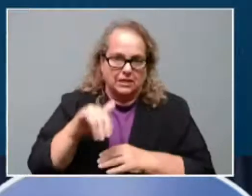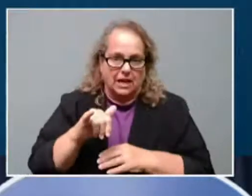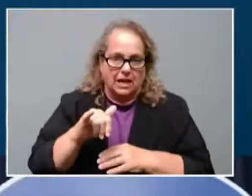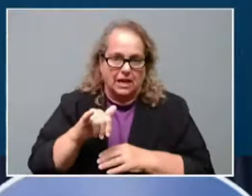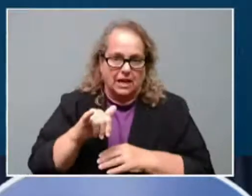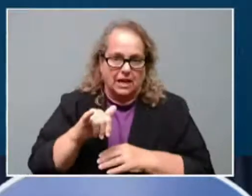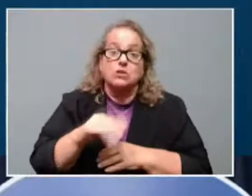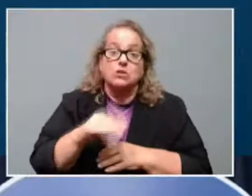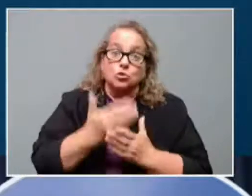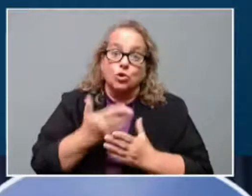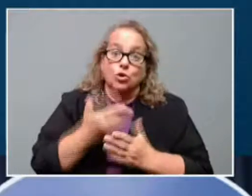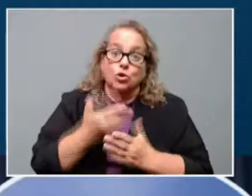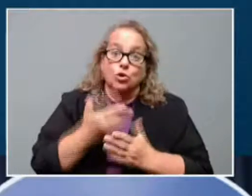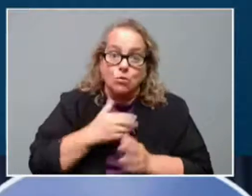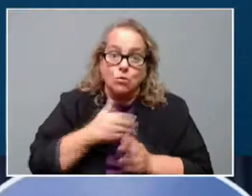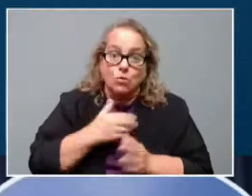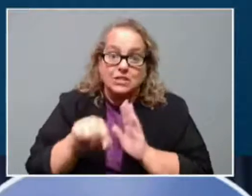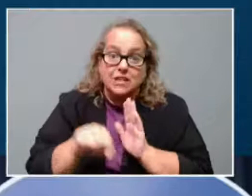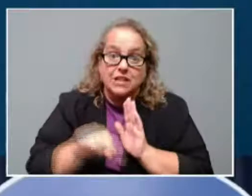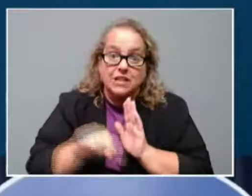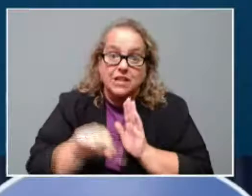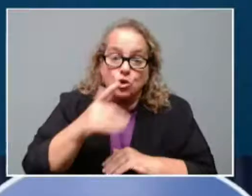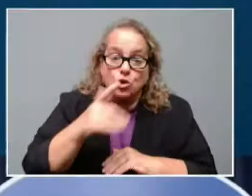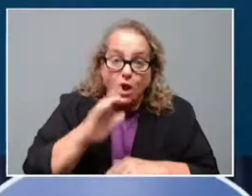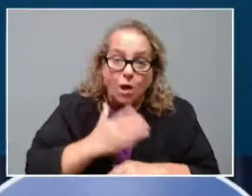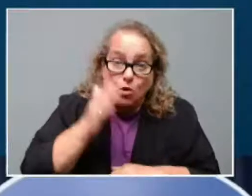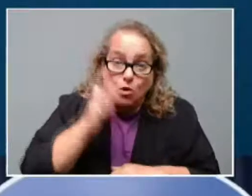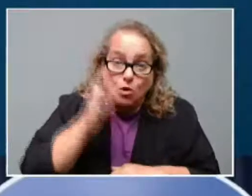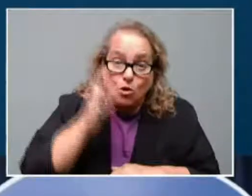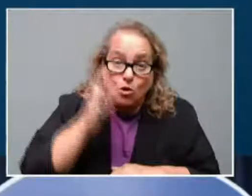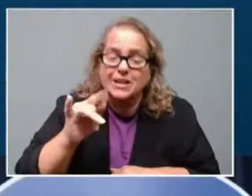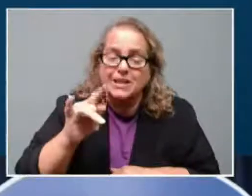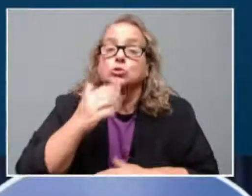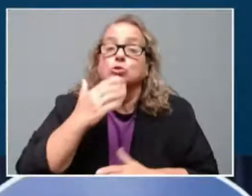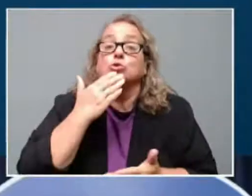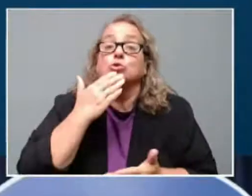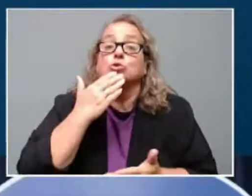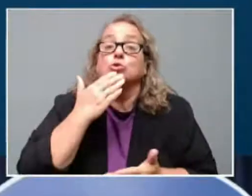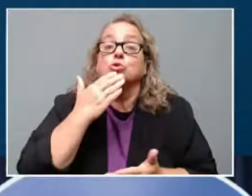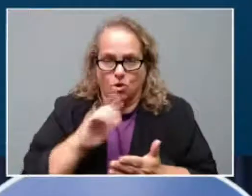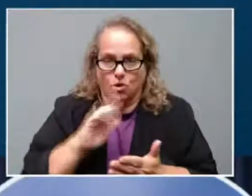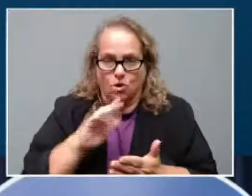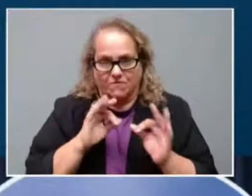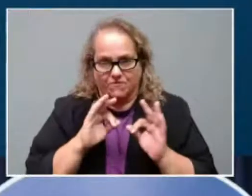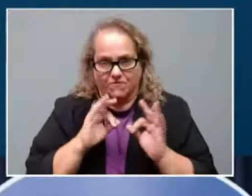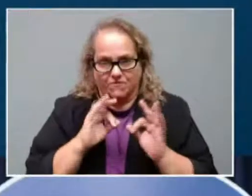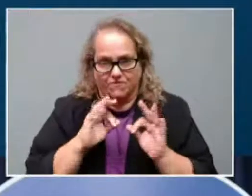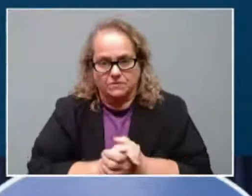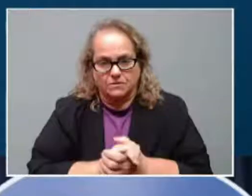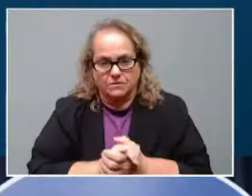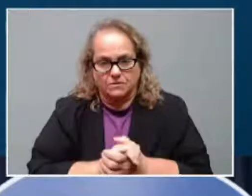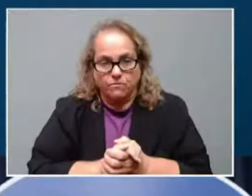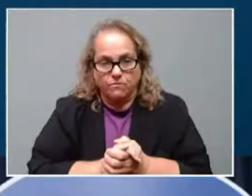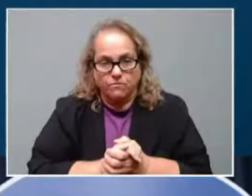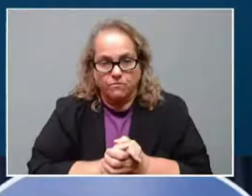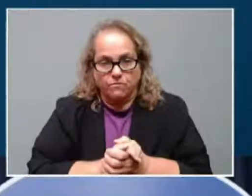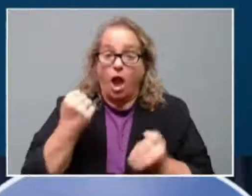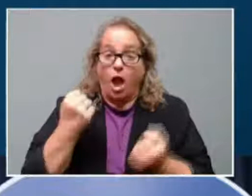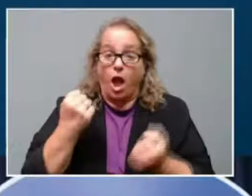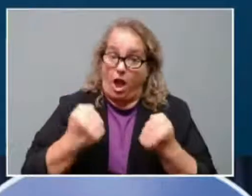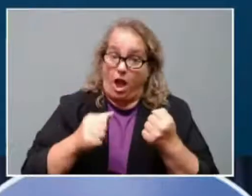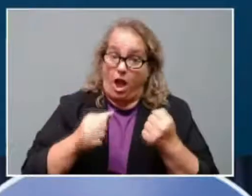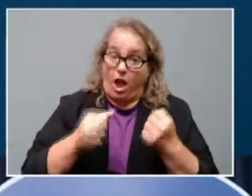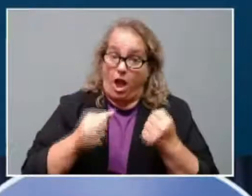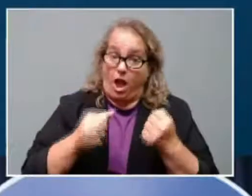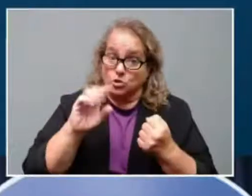our state. It's good for our future. It is really good for our families. The automotive industry has been the top sector for investment